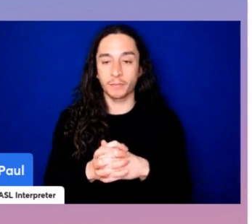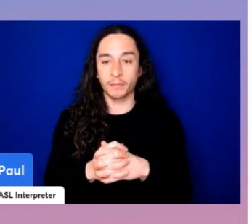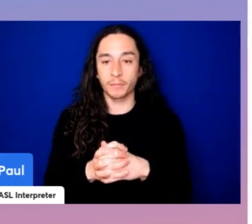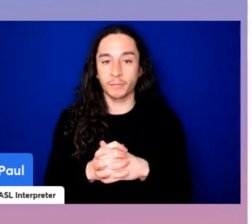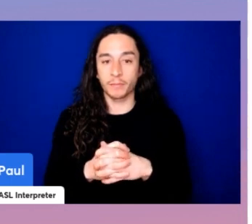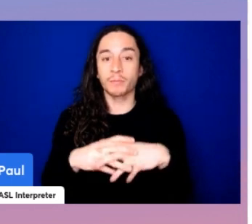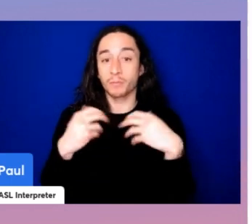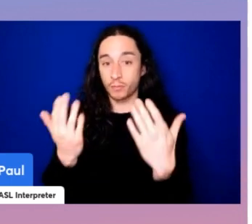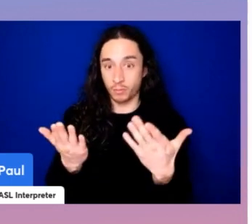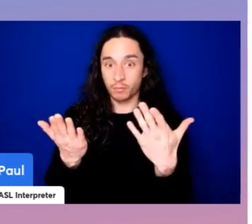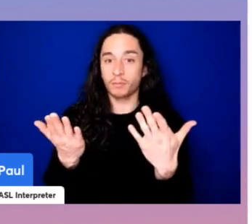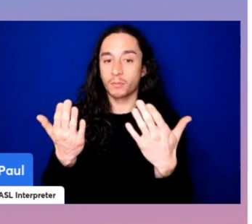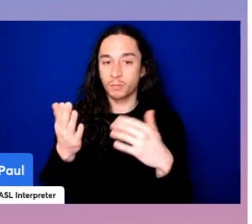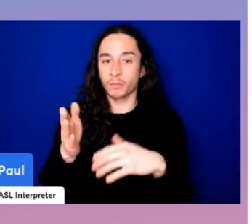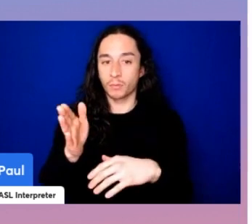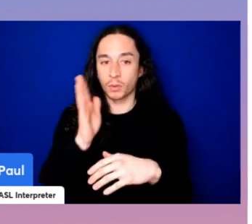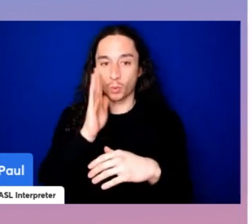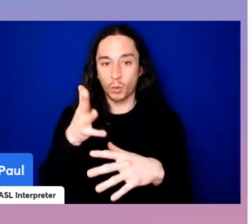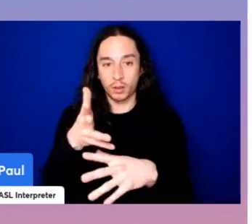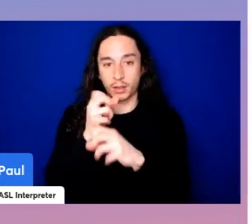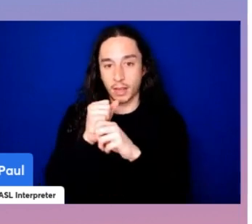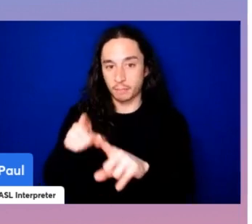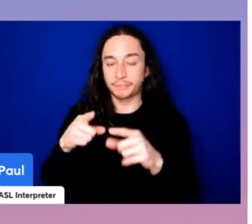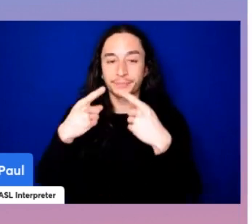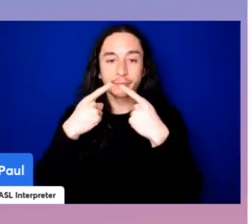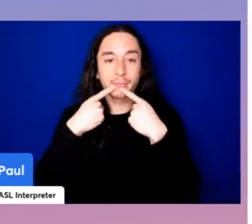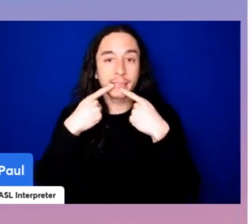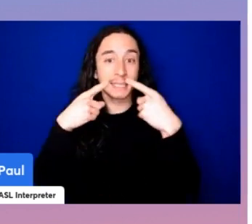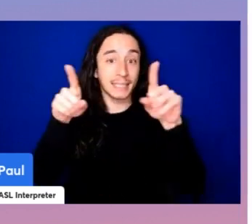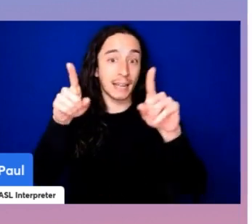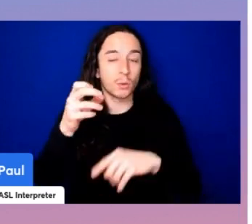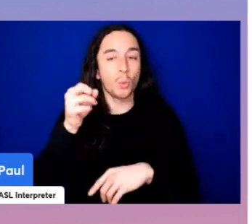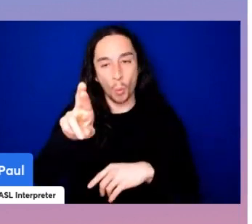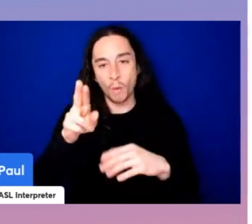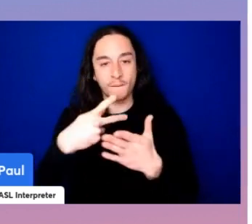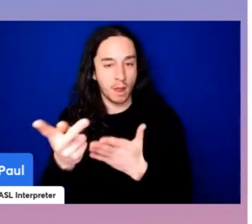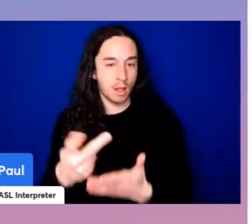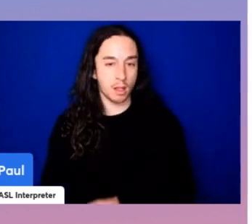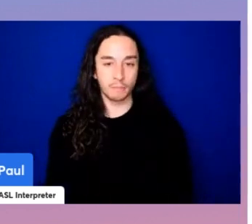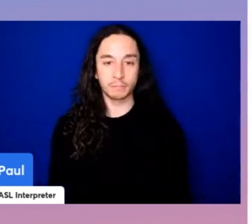we get a success or a fail.